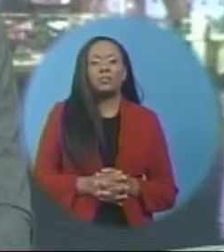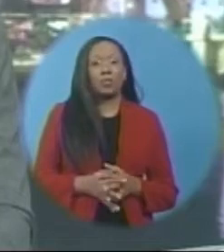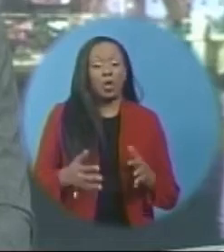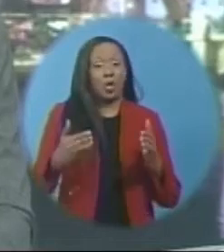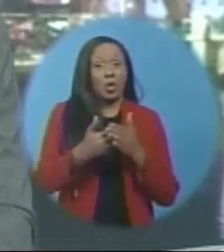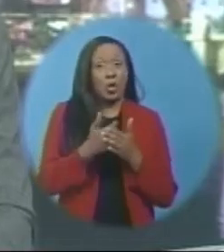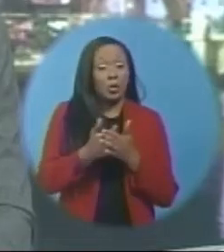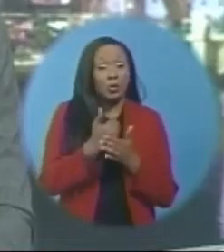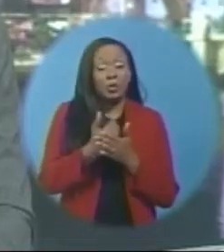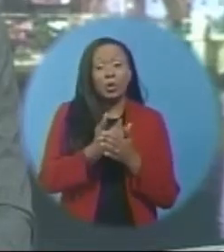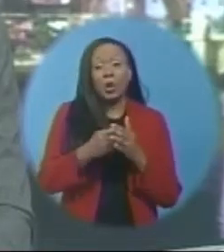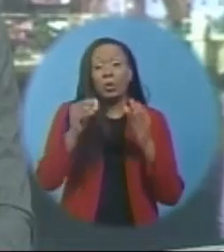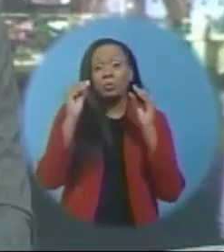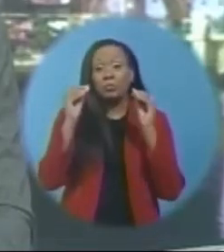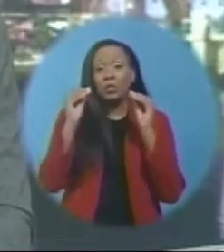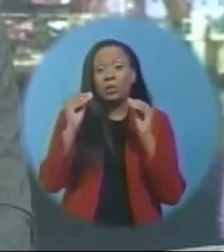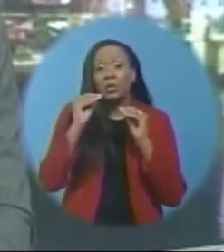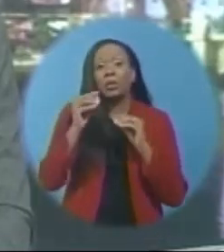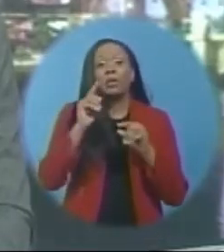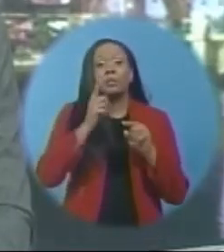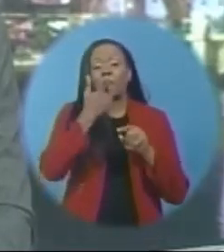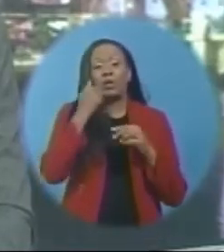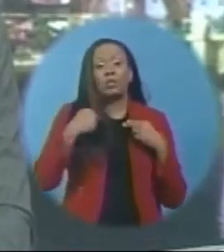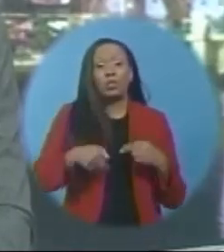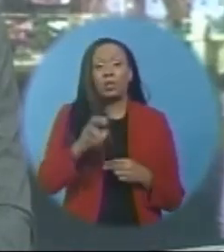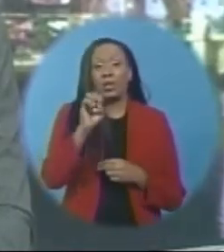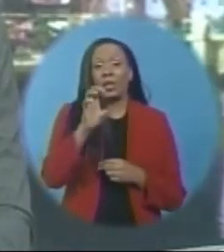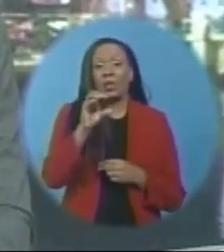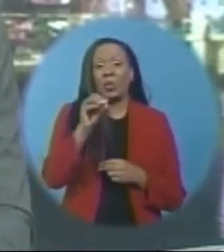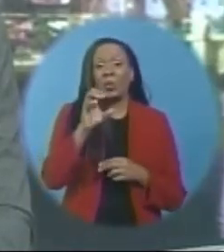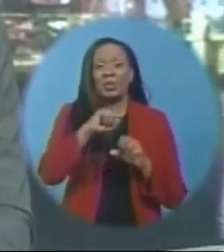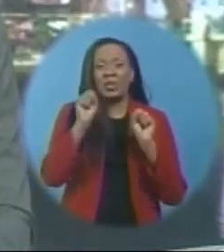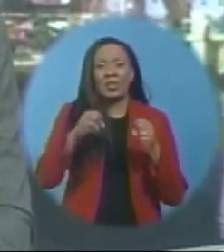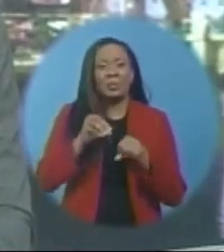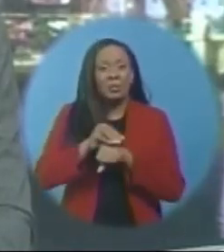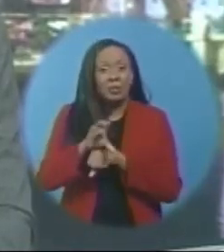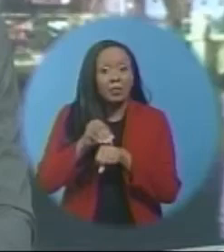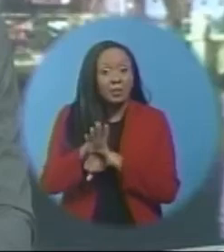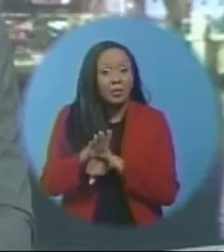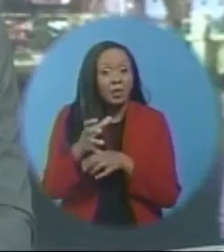their studies as it has significantly impacted the human ecosystem.